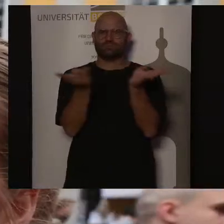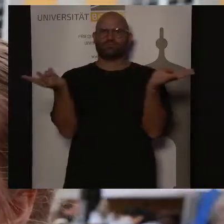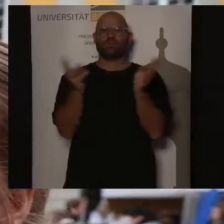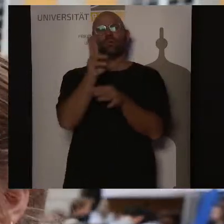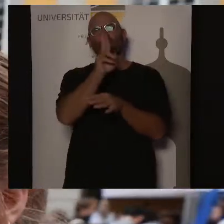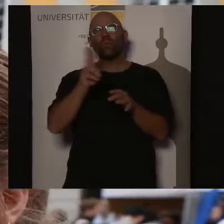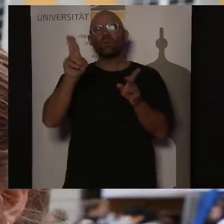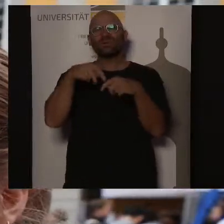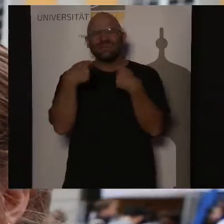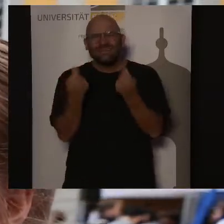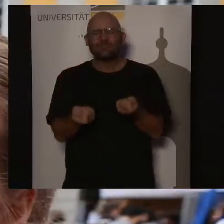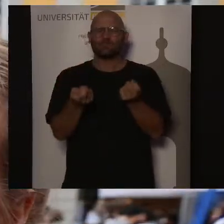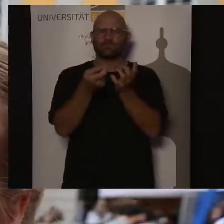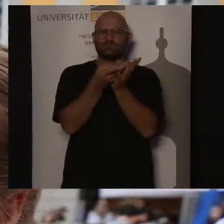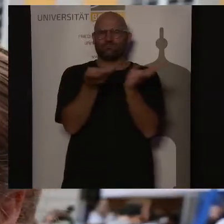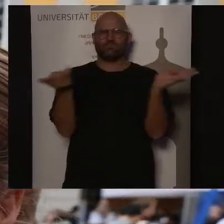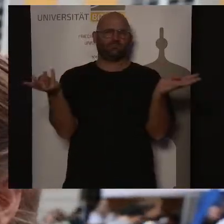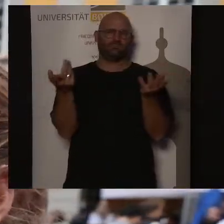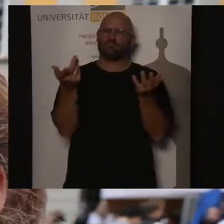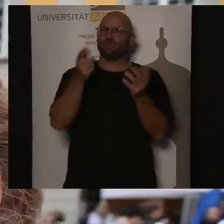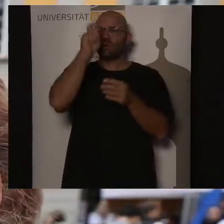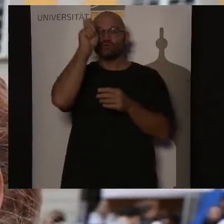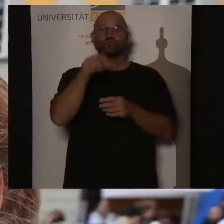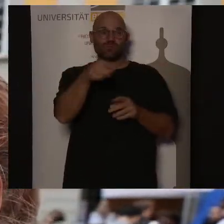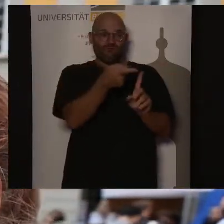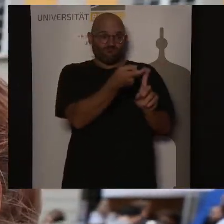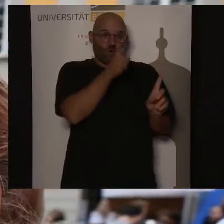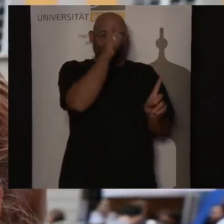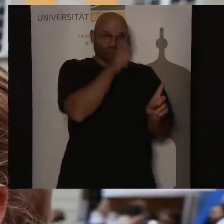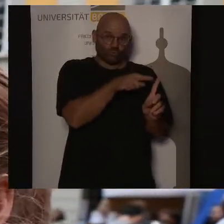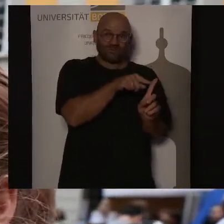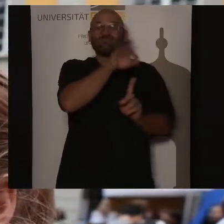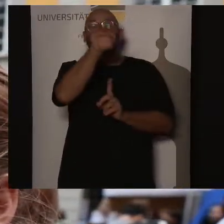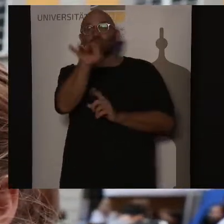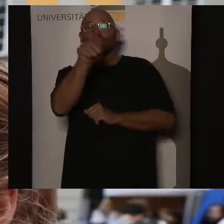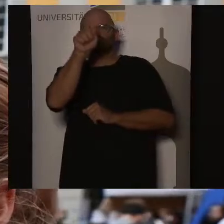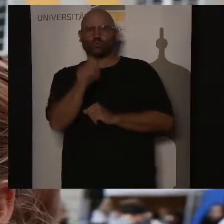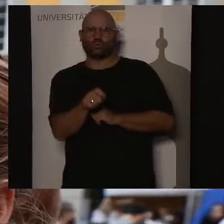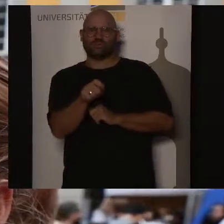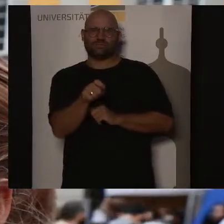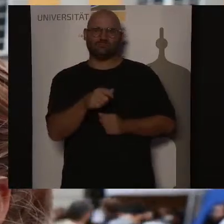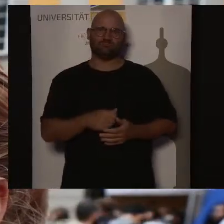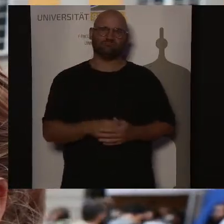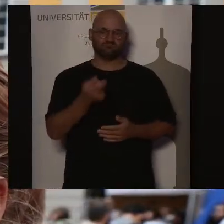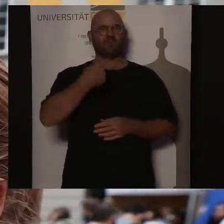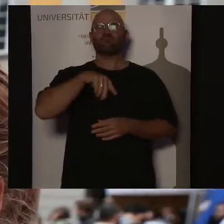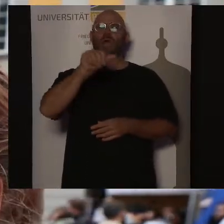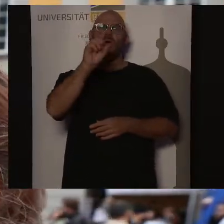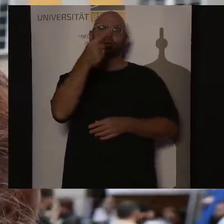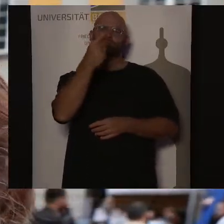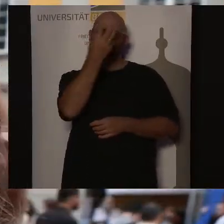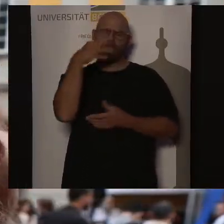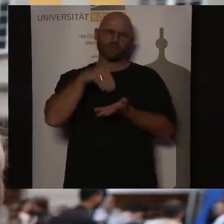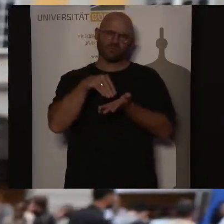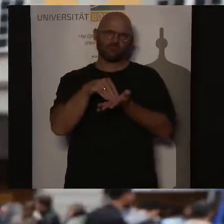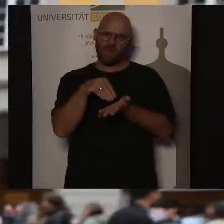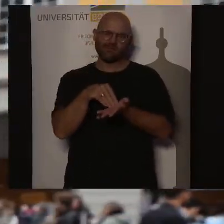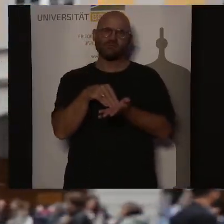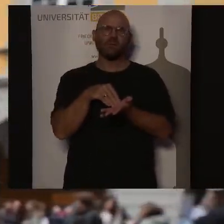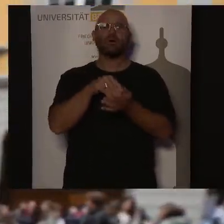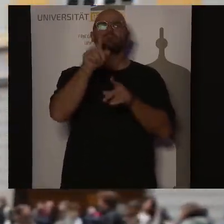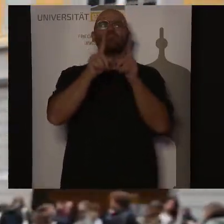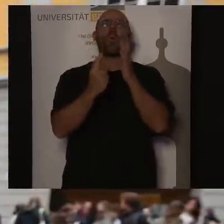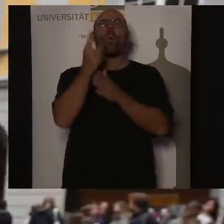studying. The offers that we have here at the university, the events from students, for students.